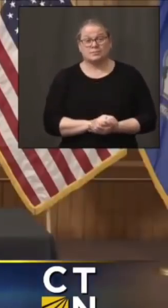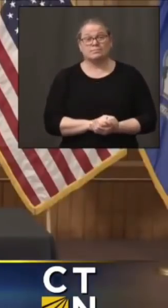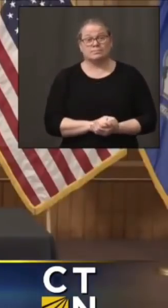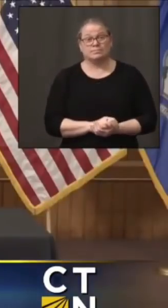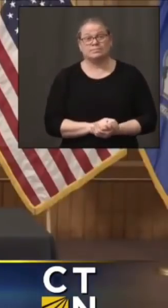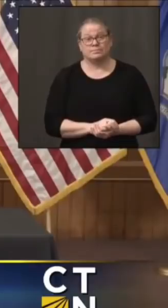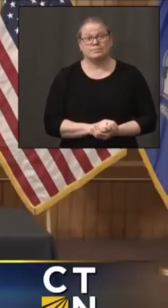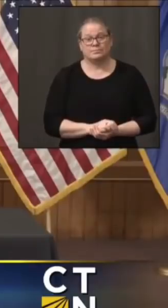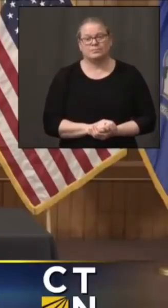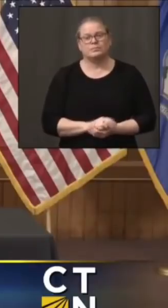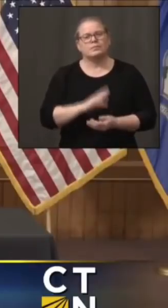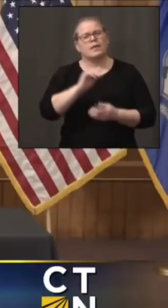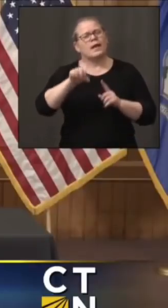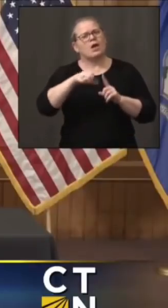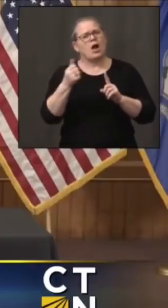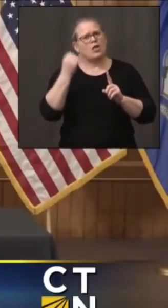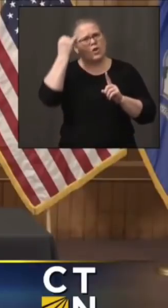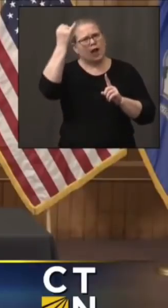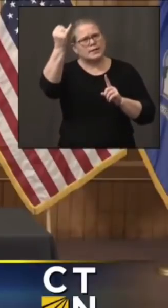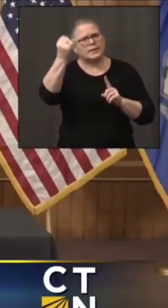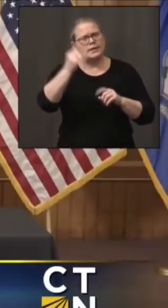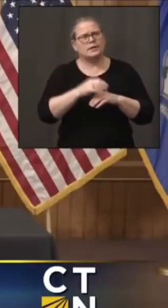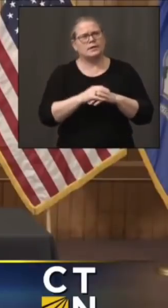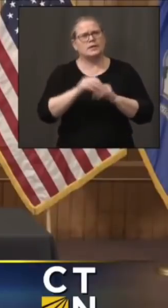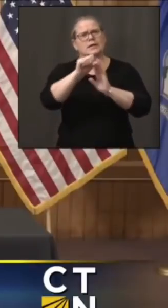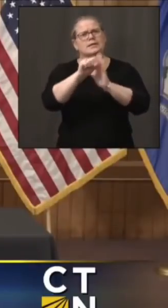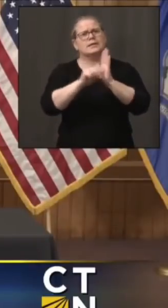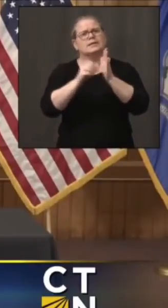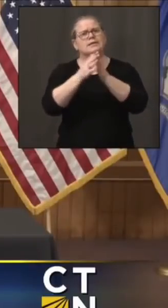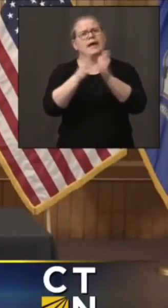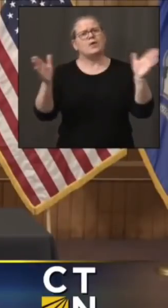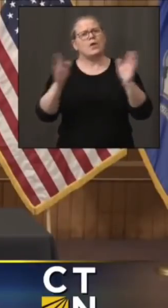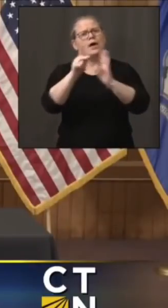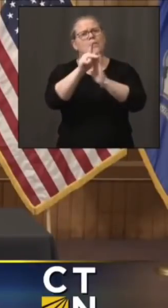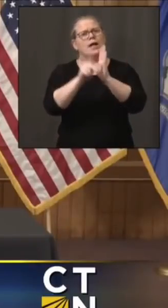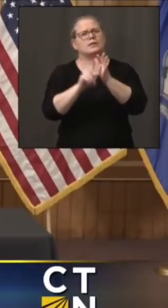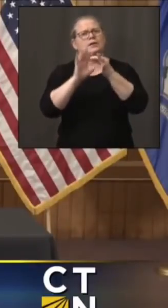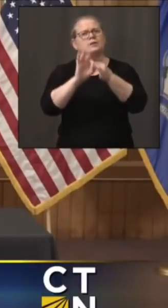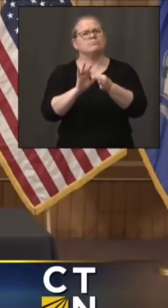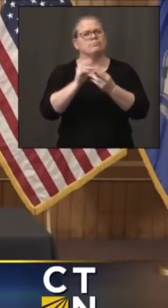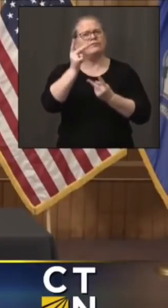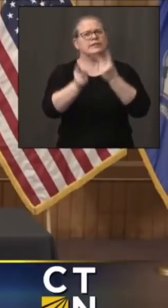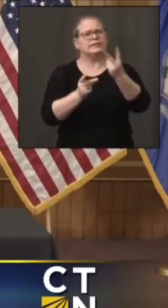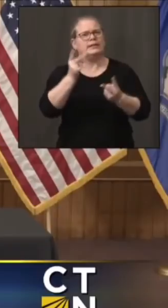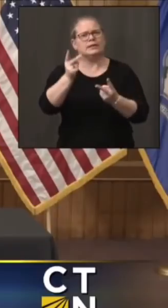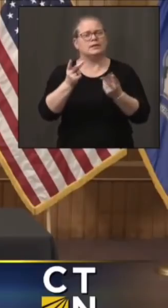other ideas they're pitching is a statewide visitation policy. A lot of the families say that